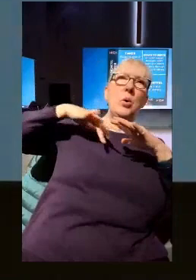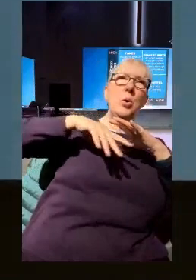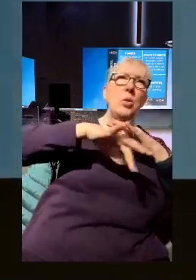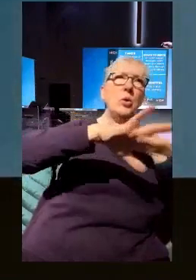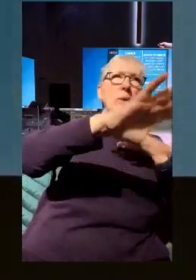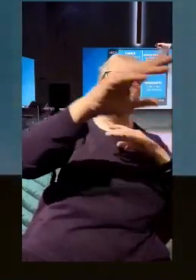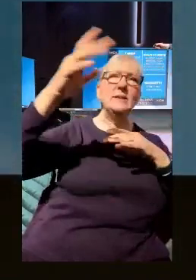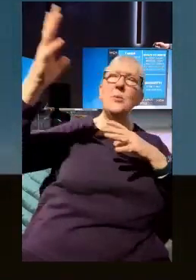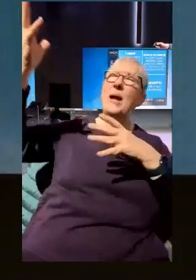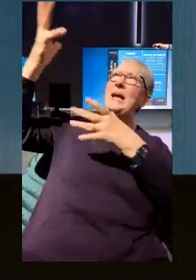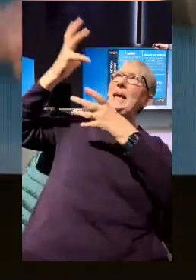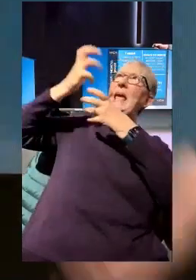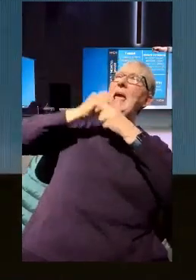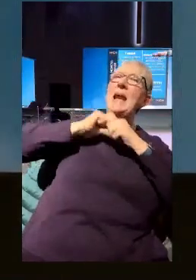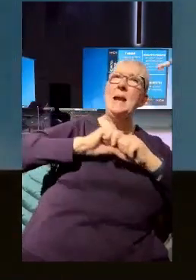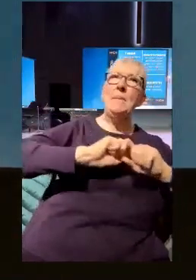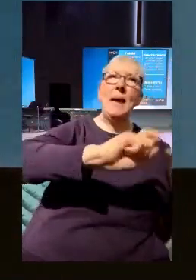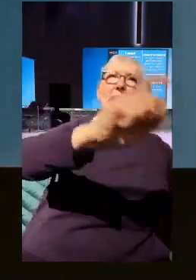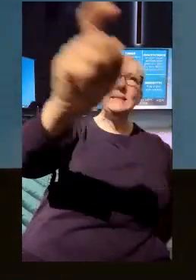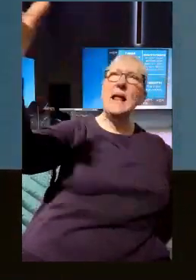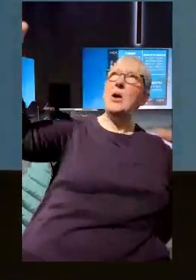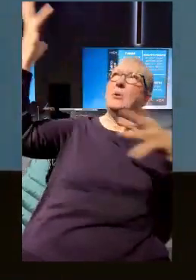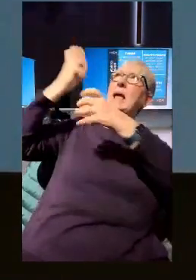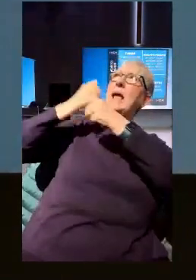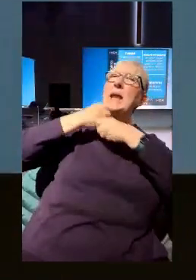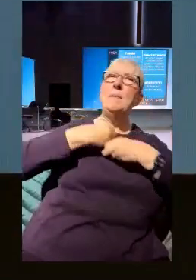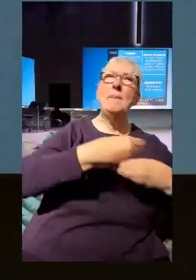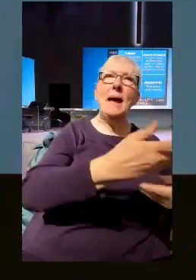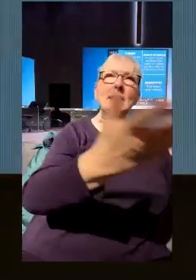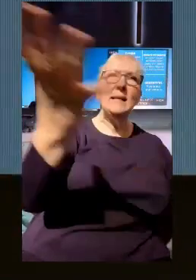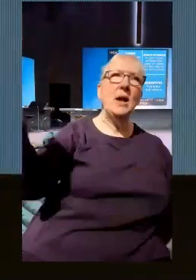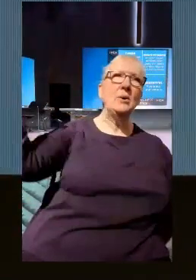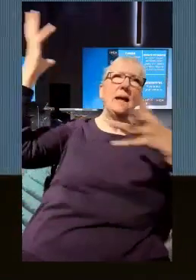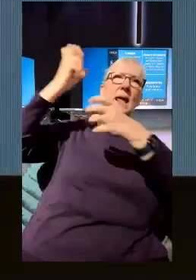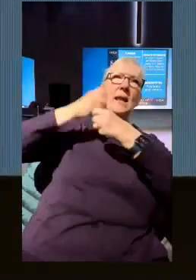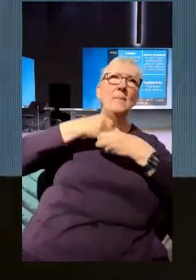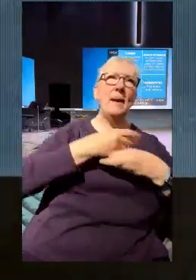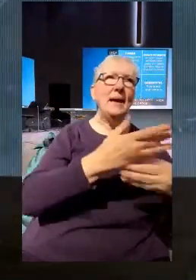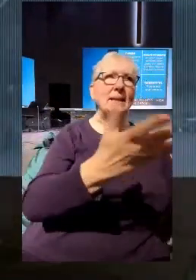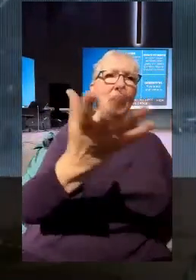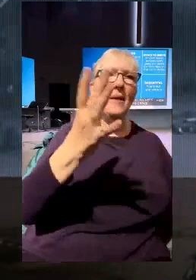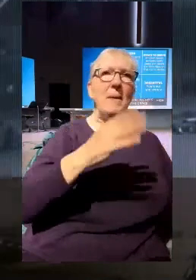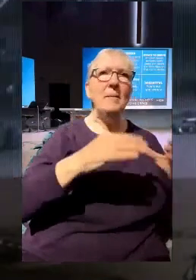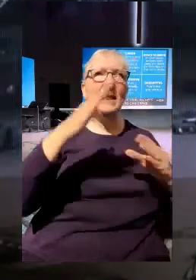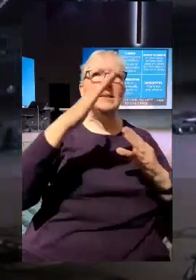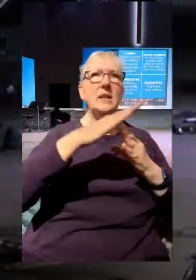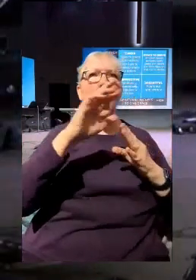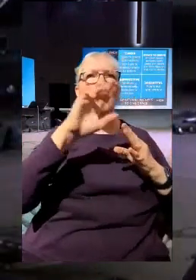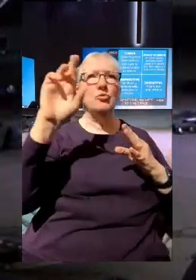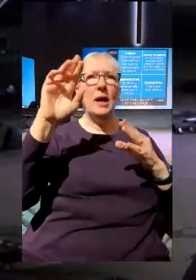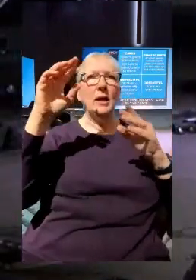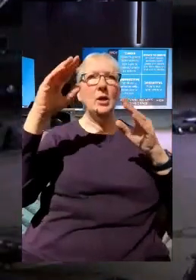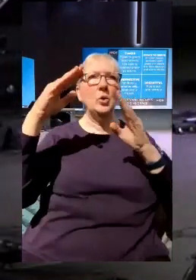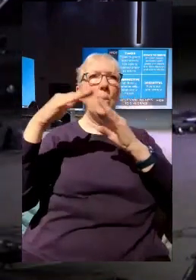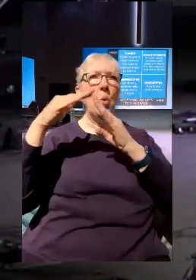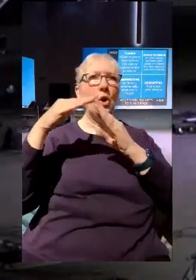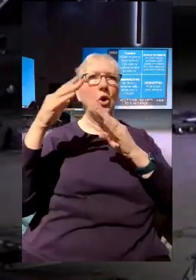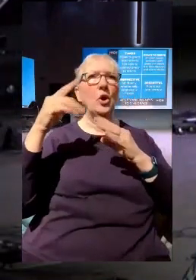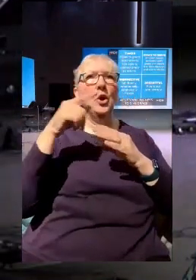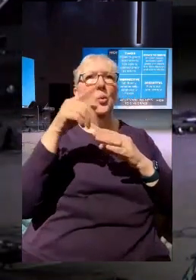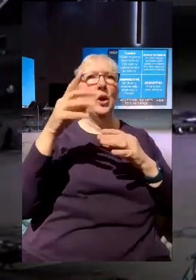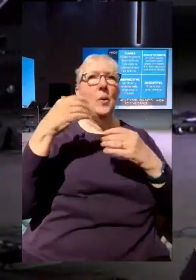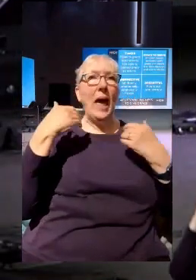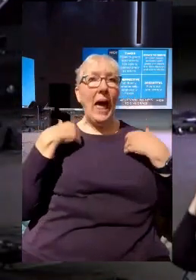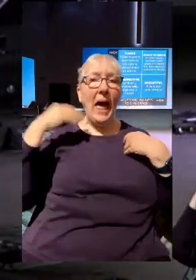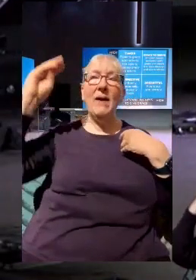people around me. And you might be in that top right quadrant where you have the grace to serve as